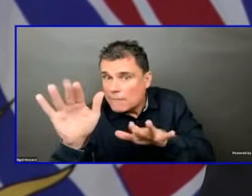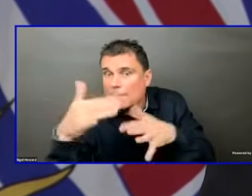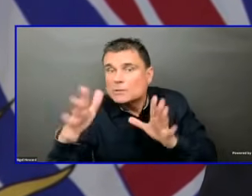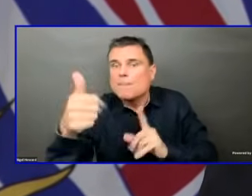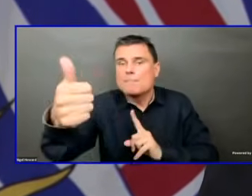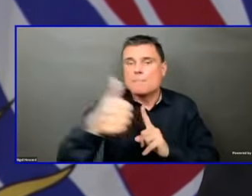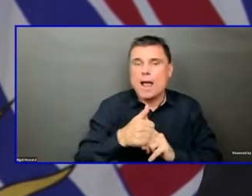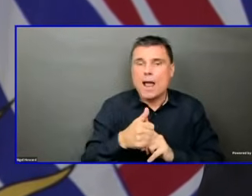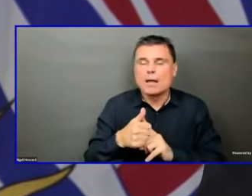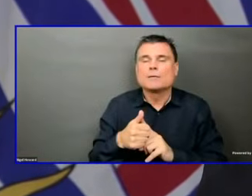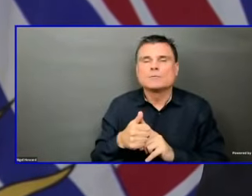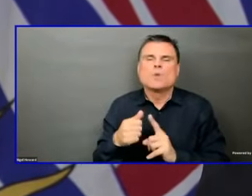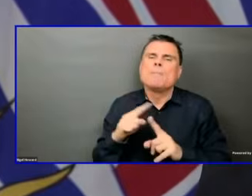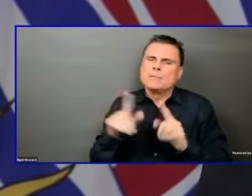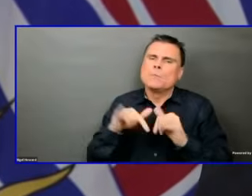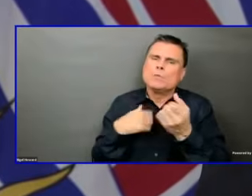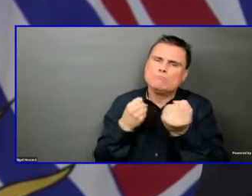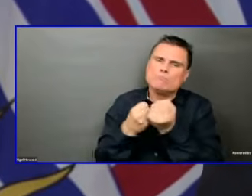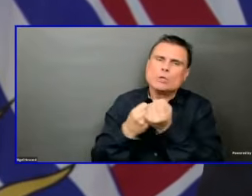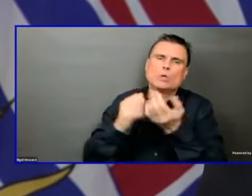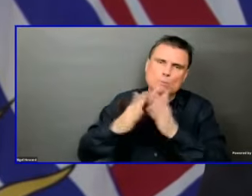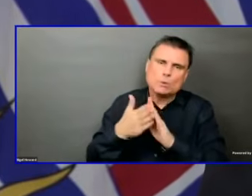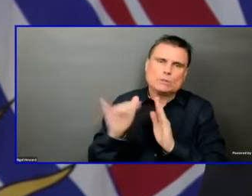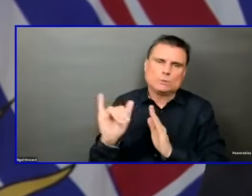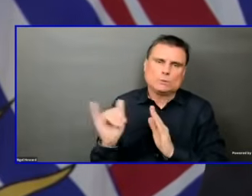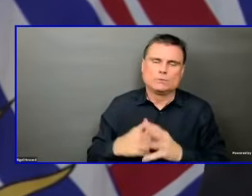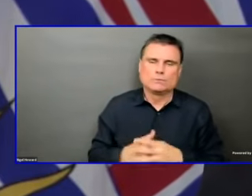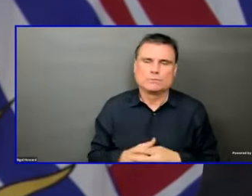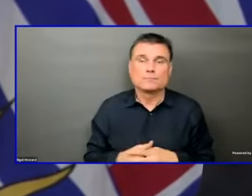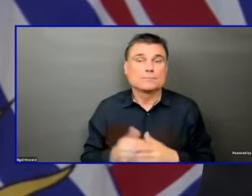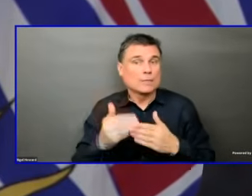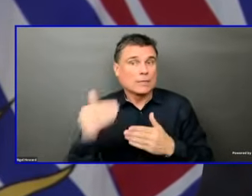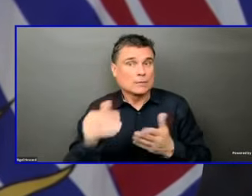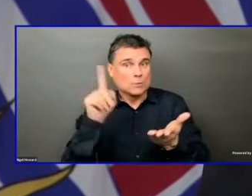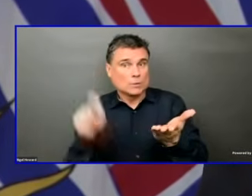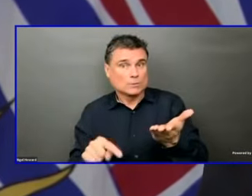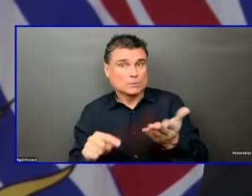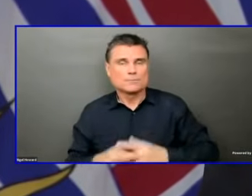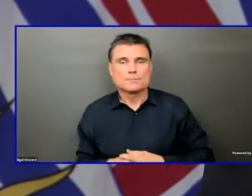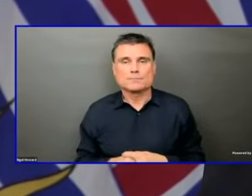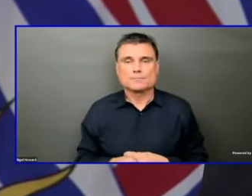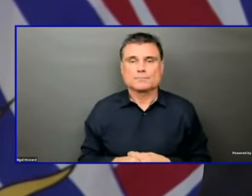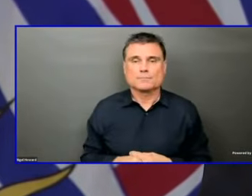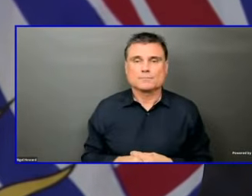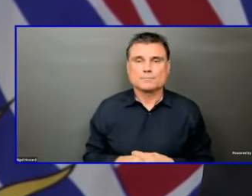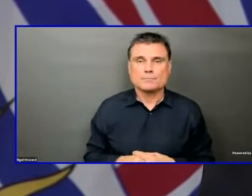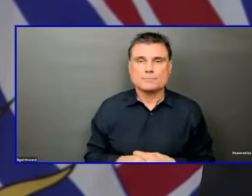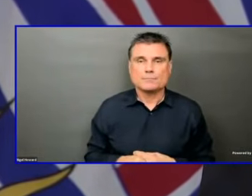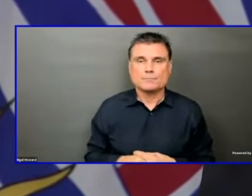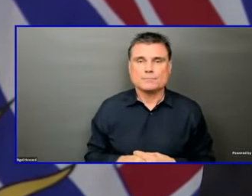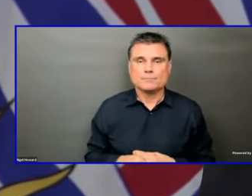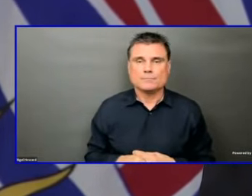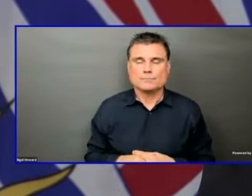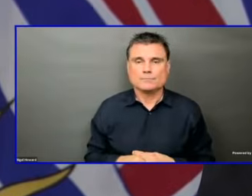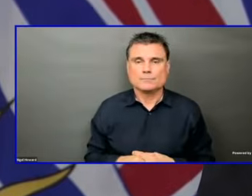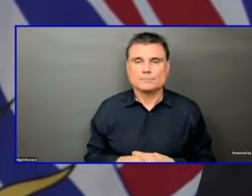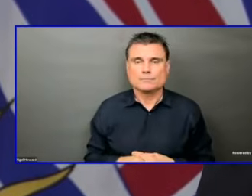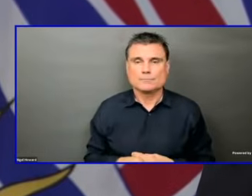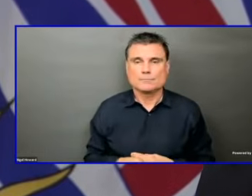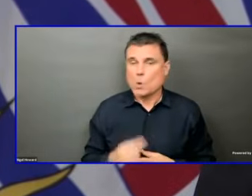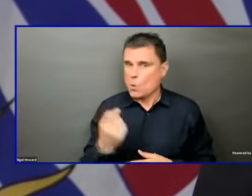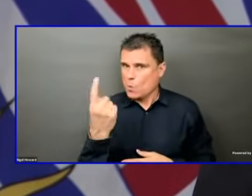for one more question this morning. For everyone listening, Dr. Henry and Minister Dix will release a statement this afternoon with the latest information on